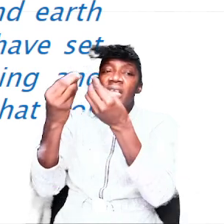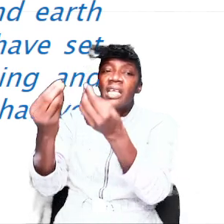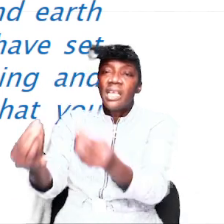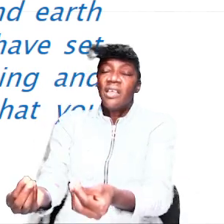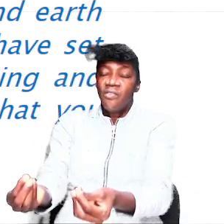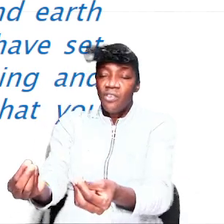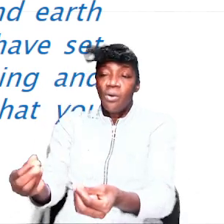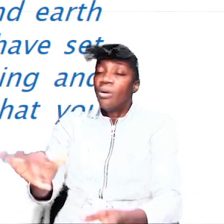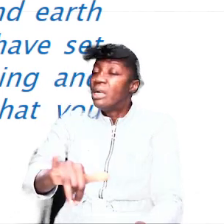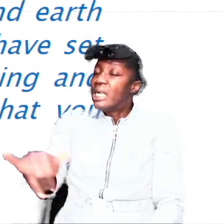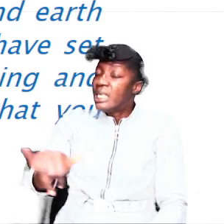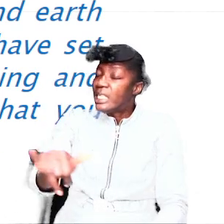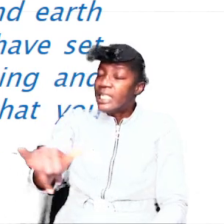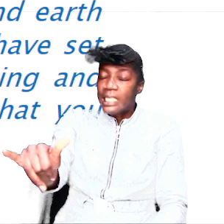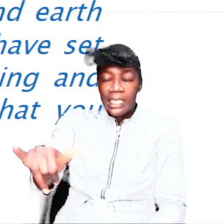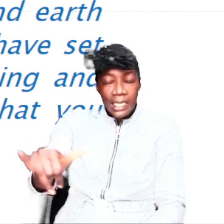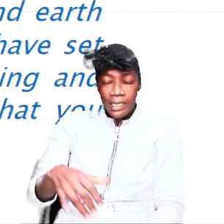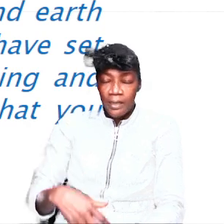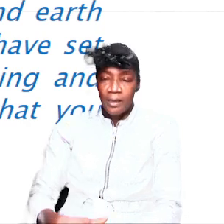accordingly.